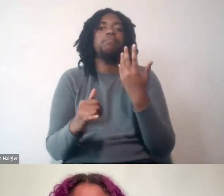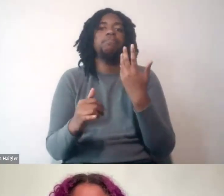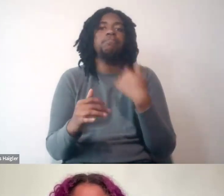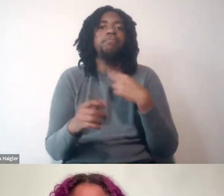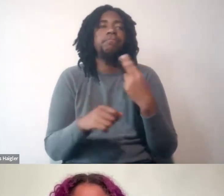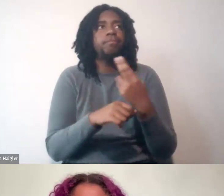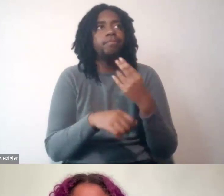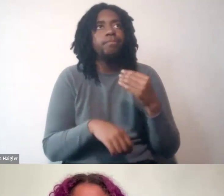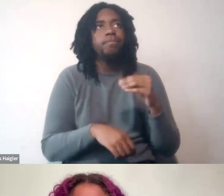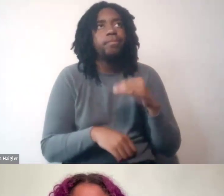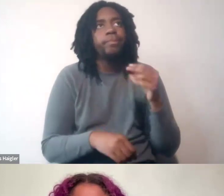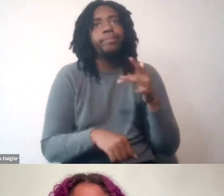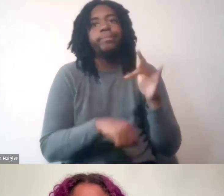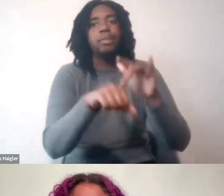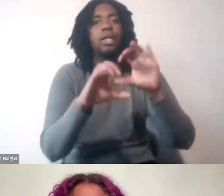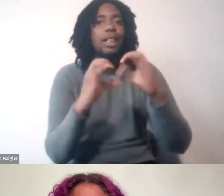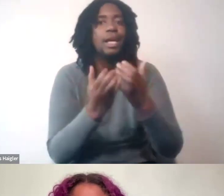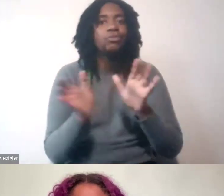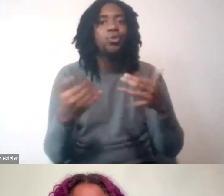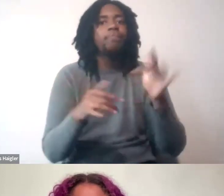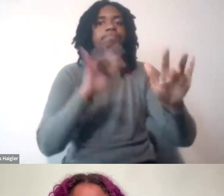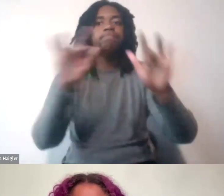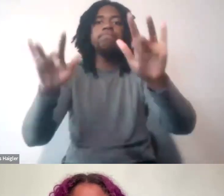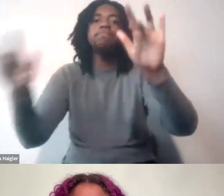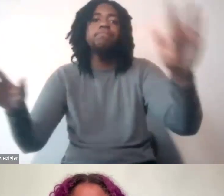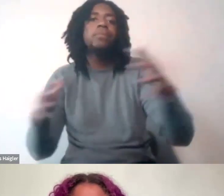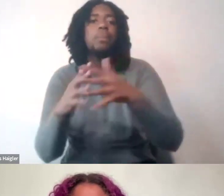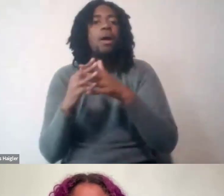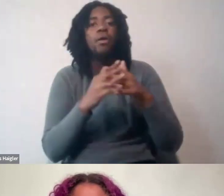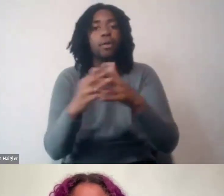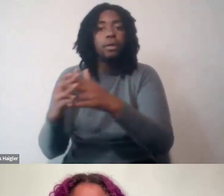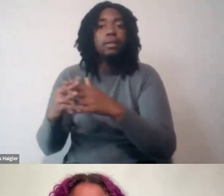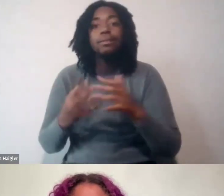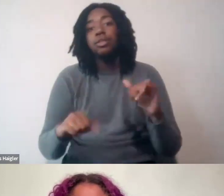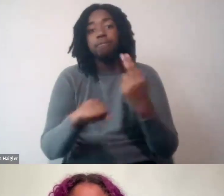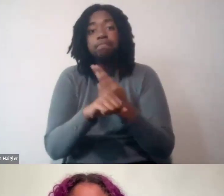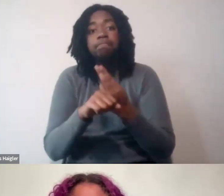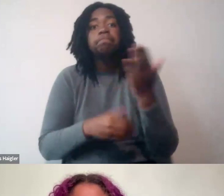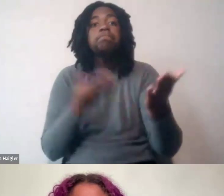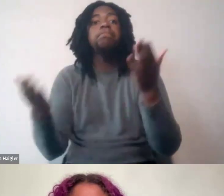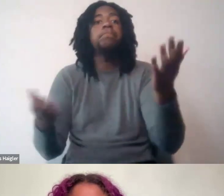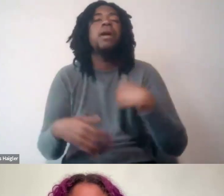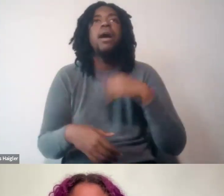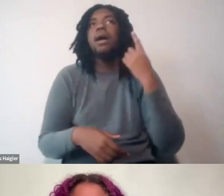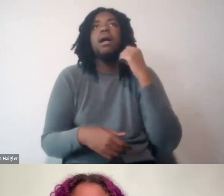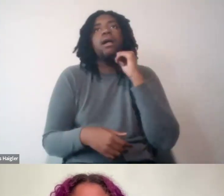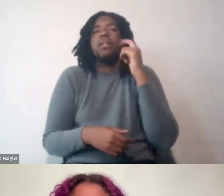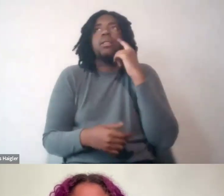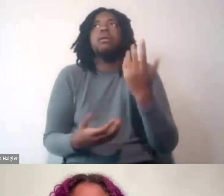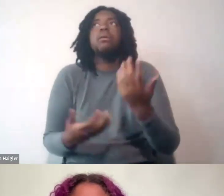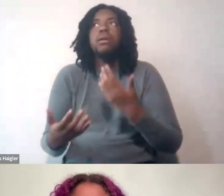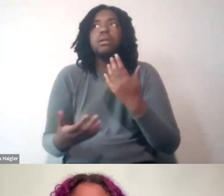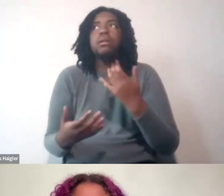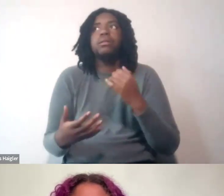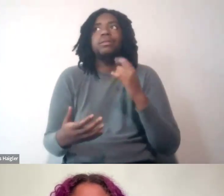in the classroom and in classrooms across the country as it's still used. I didn't think it was still going to